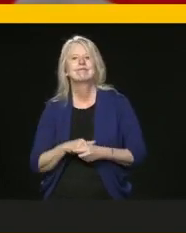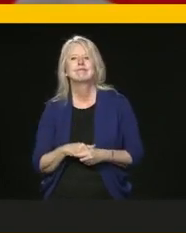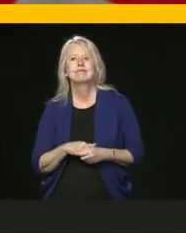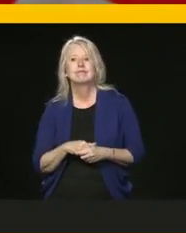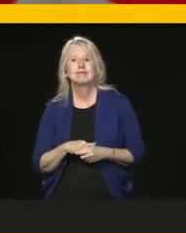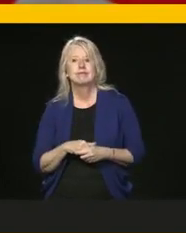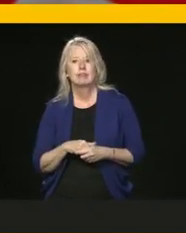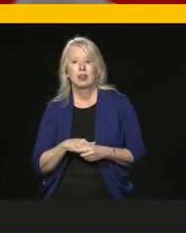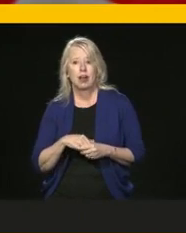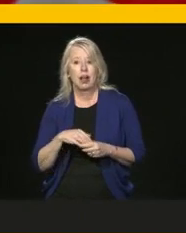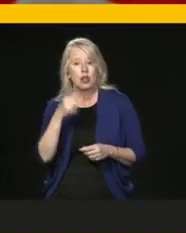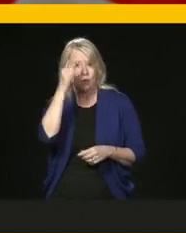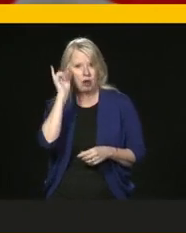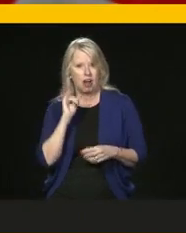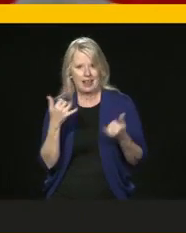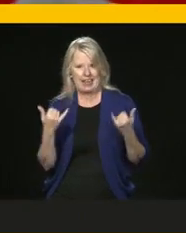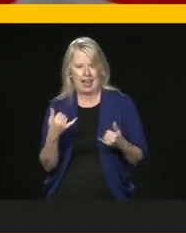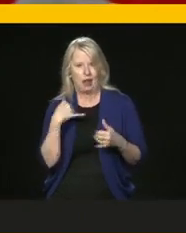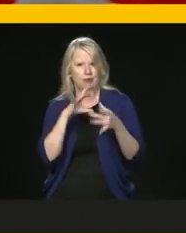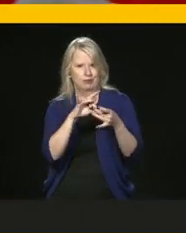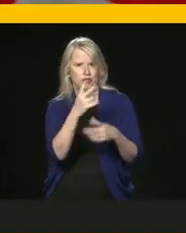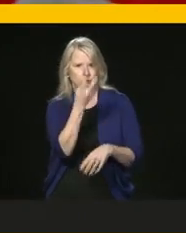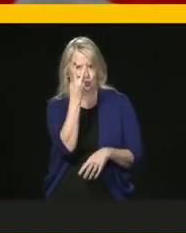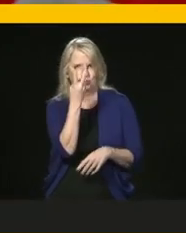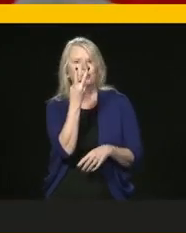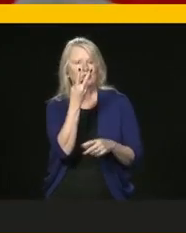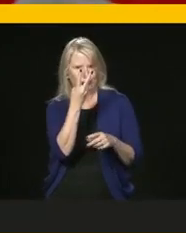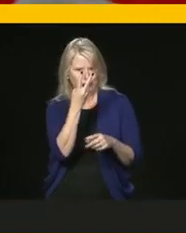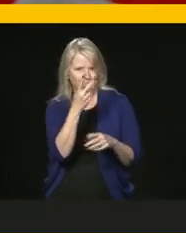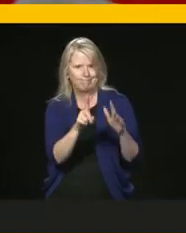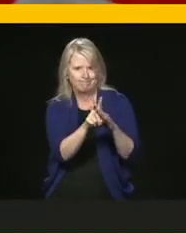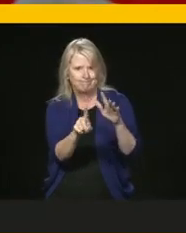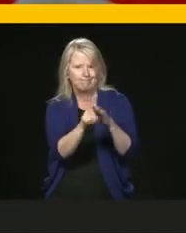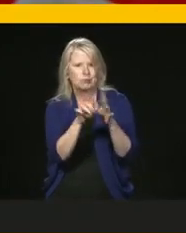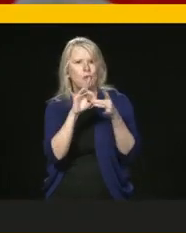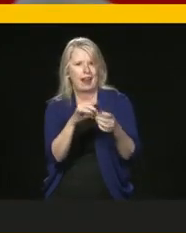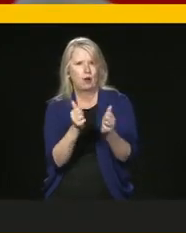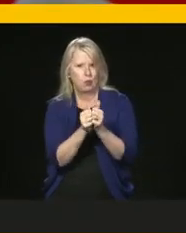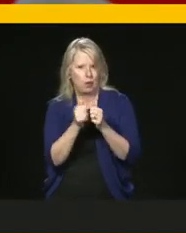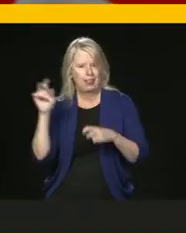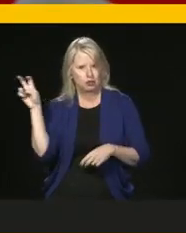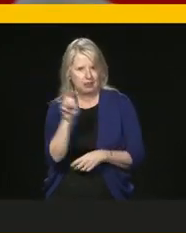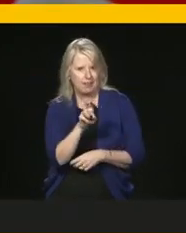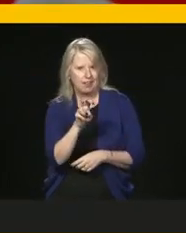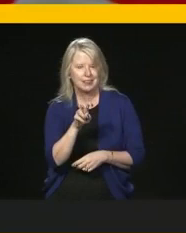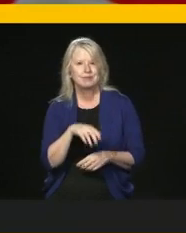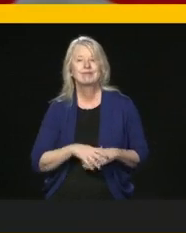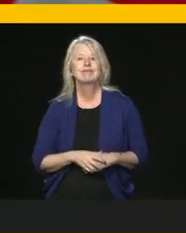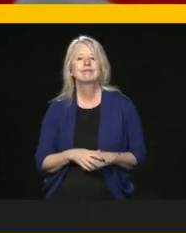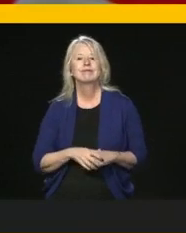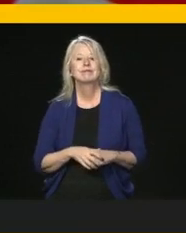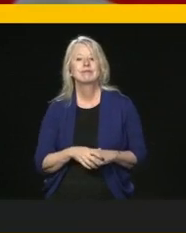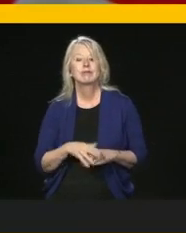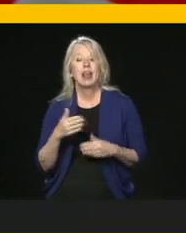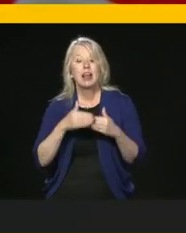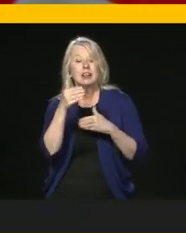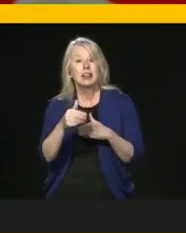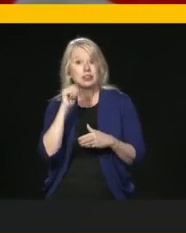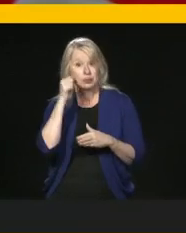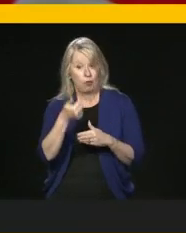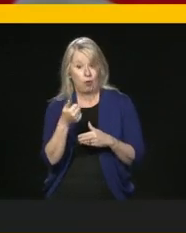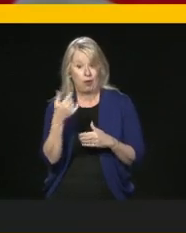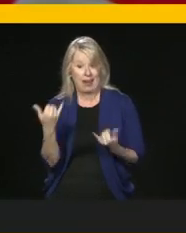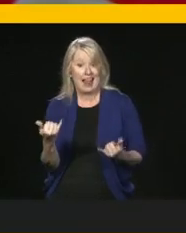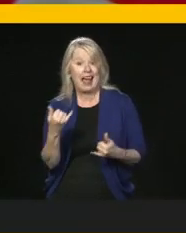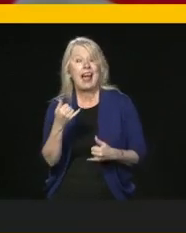Tomorrow, repatriated passengers from the Grand Princess, who remain symptom-free at the end of their 14-day quarantine period,